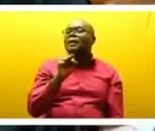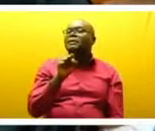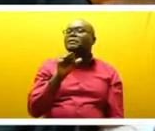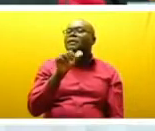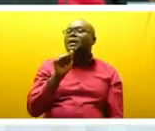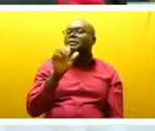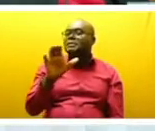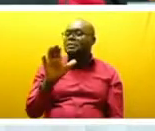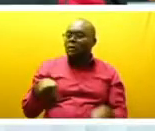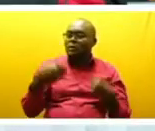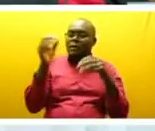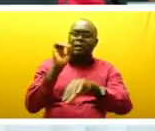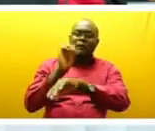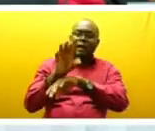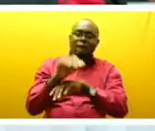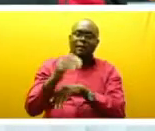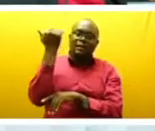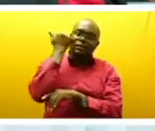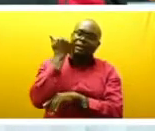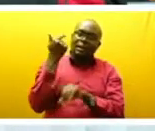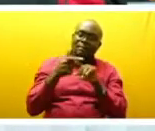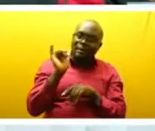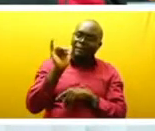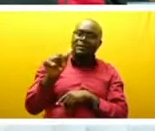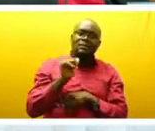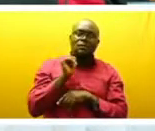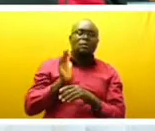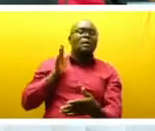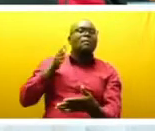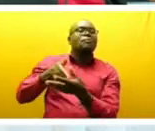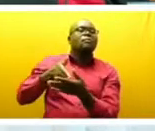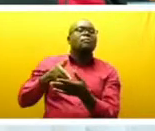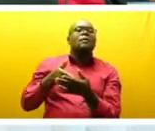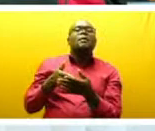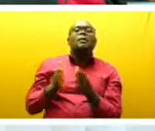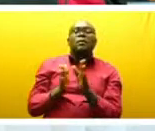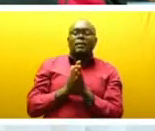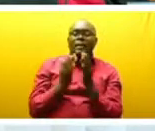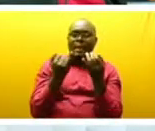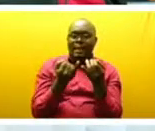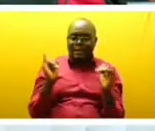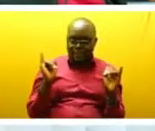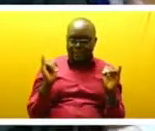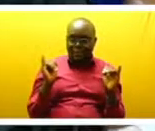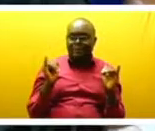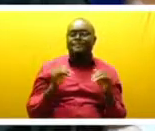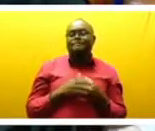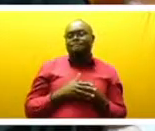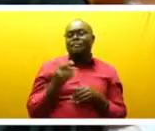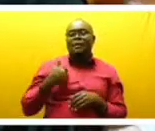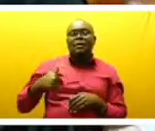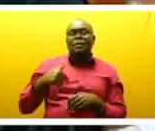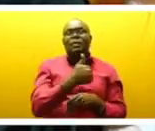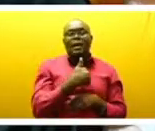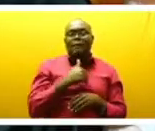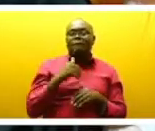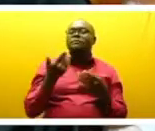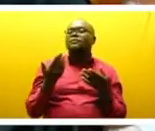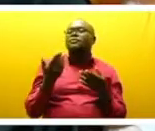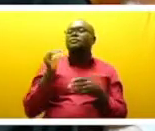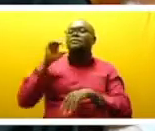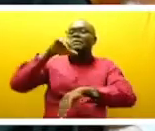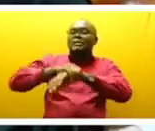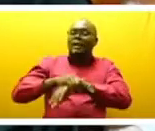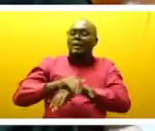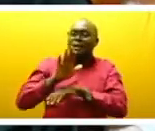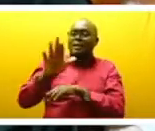judiciary, and that is not an interference with the independence. And we have to take their